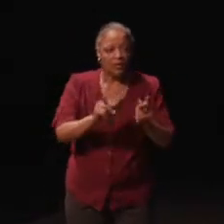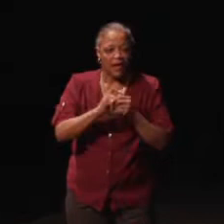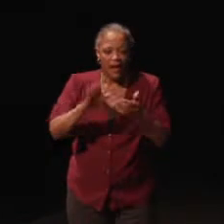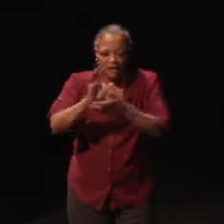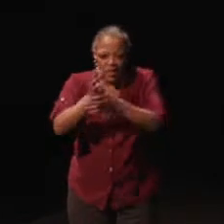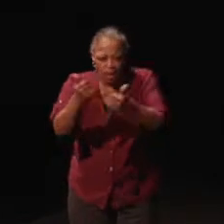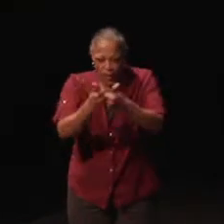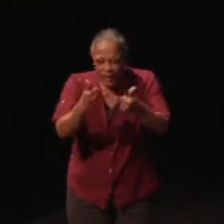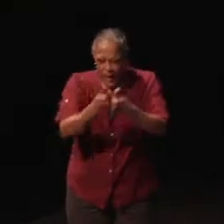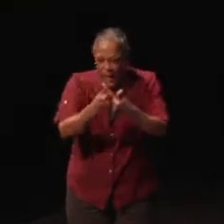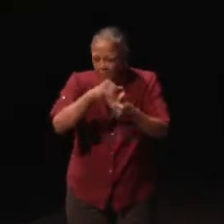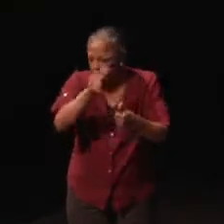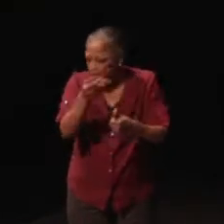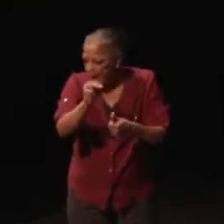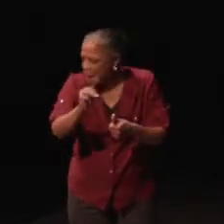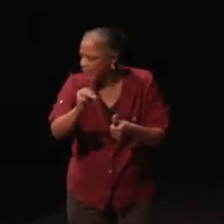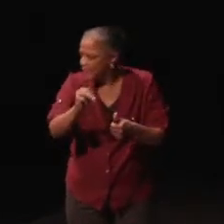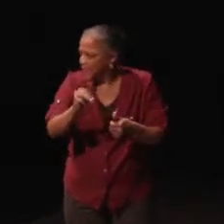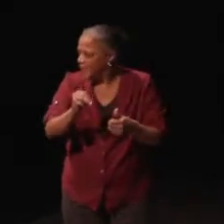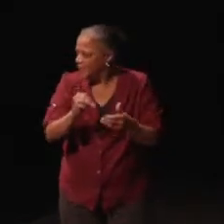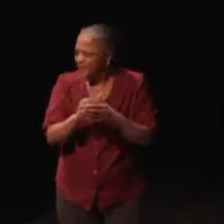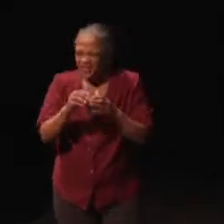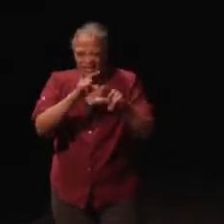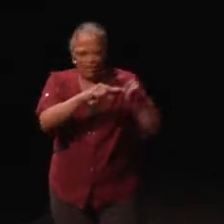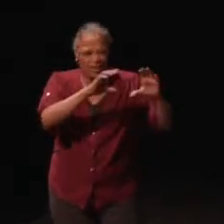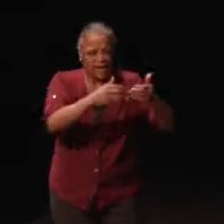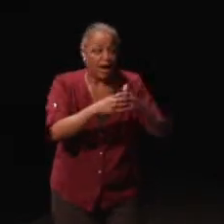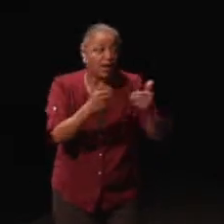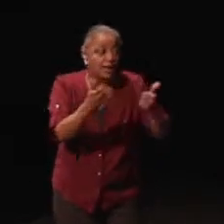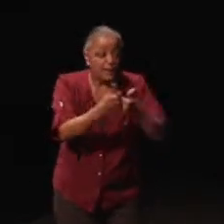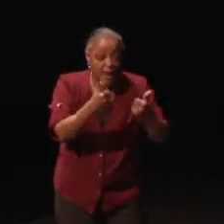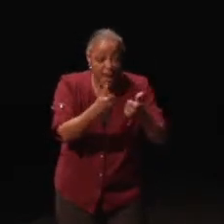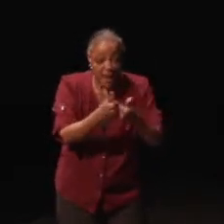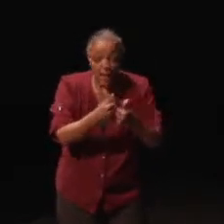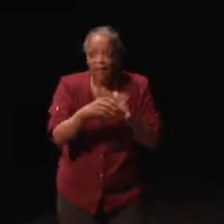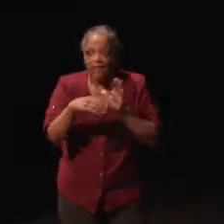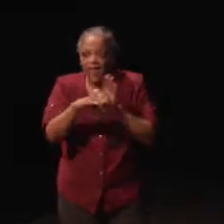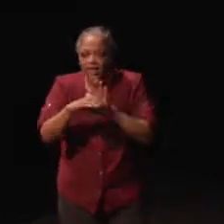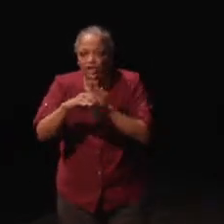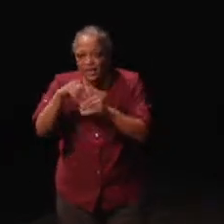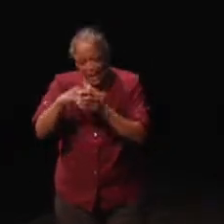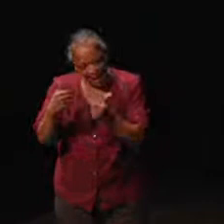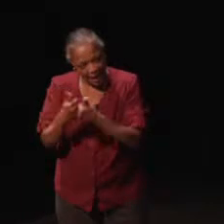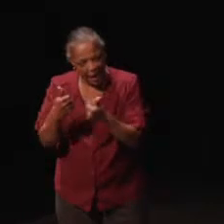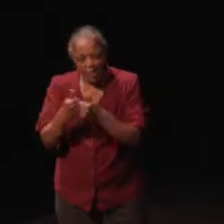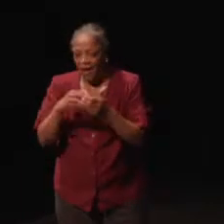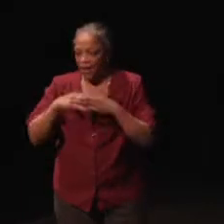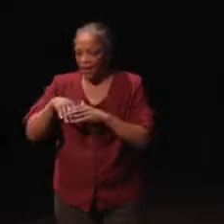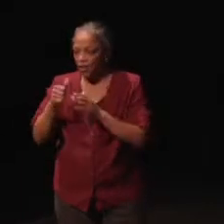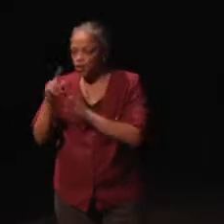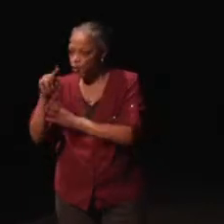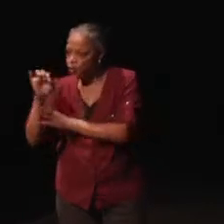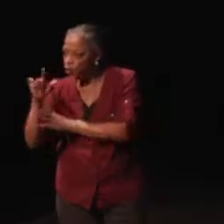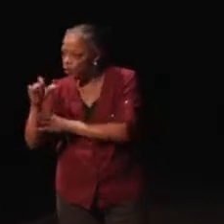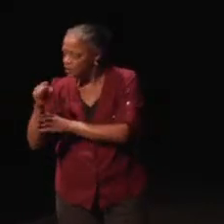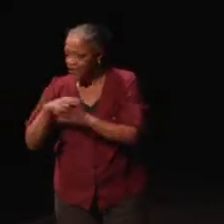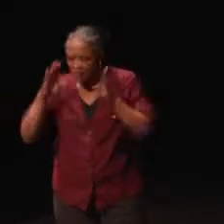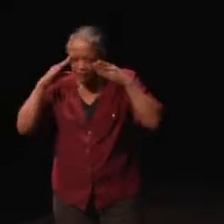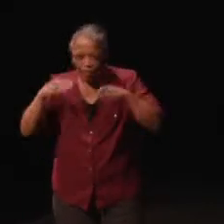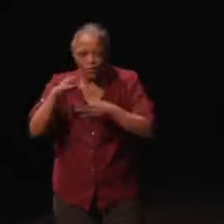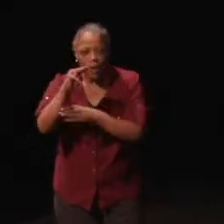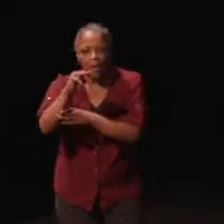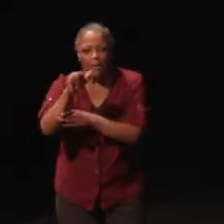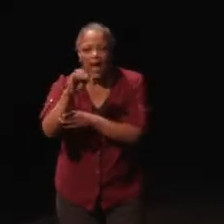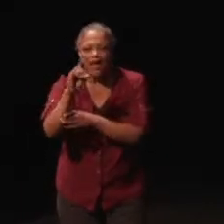video game, we had different categories. You could have game, you could have features in a game, you could have some other tool. I focused on